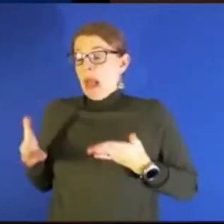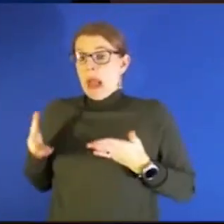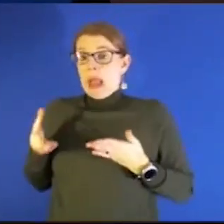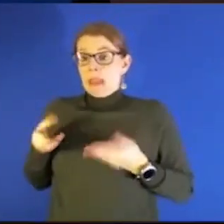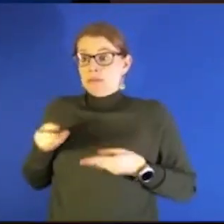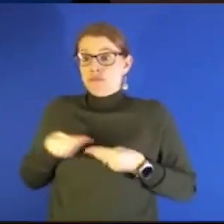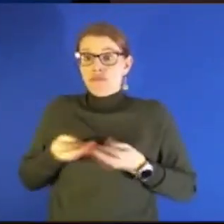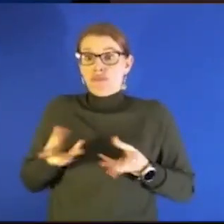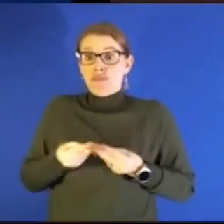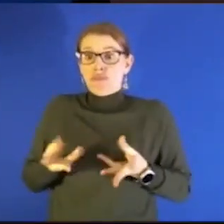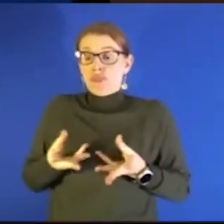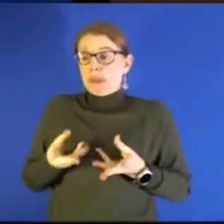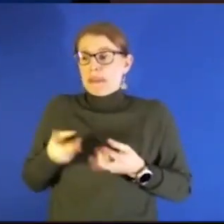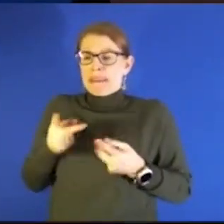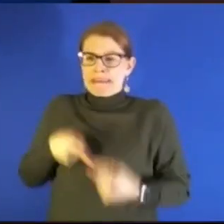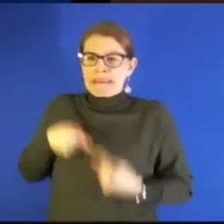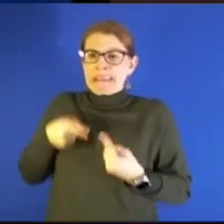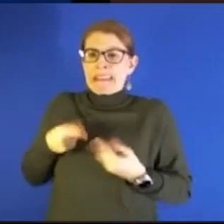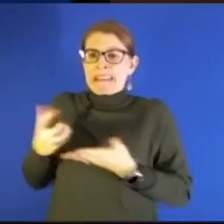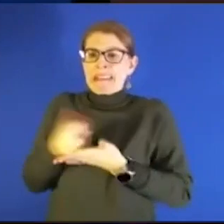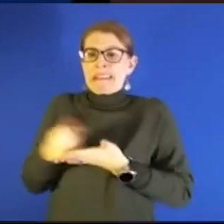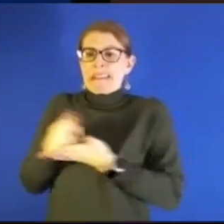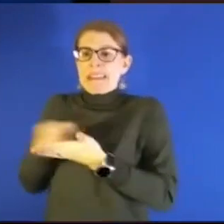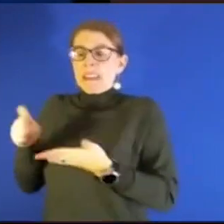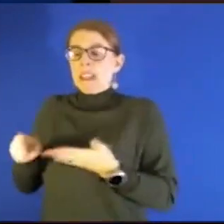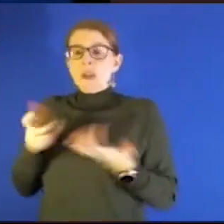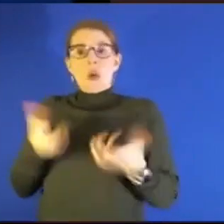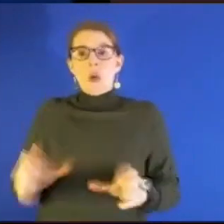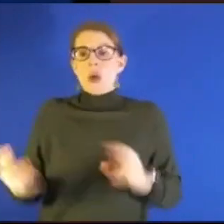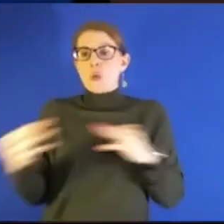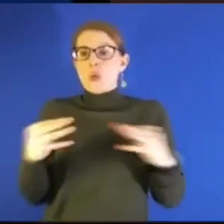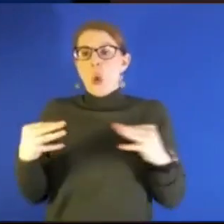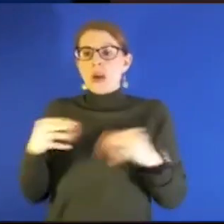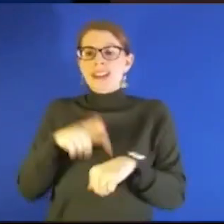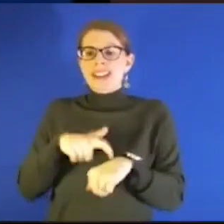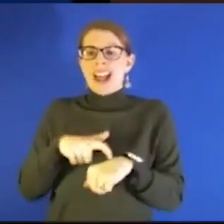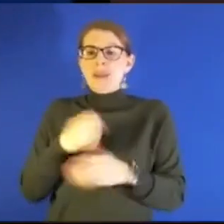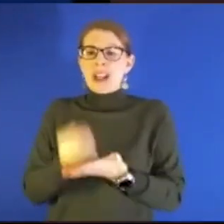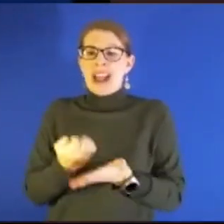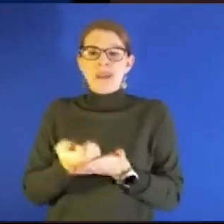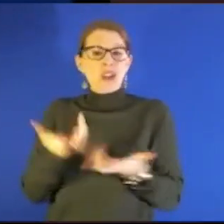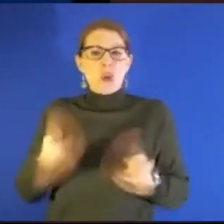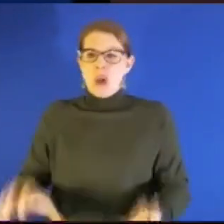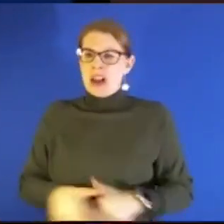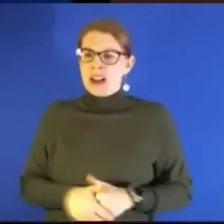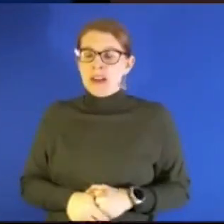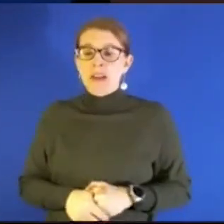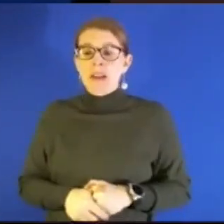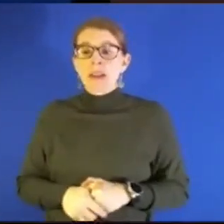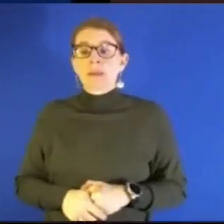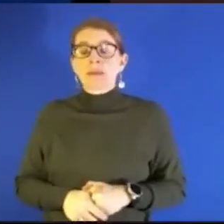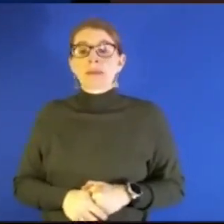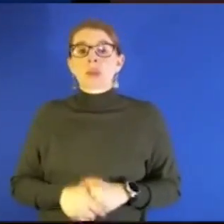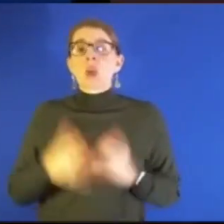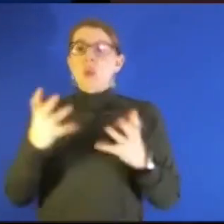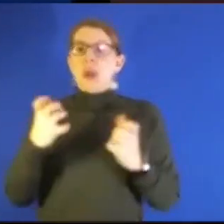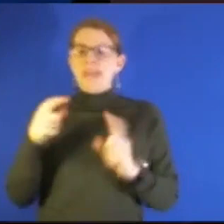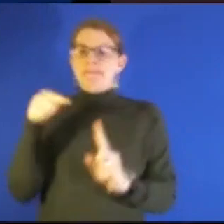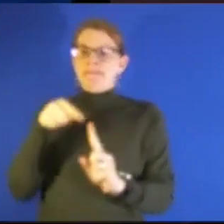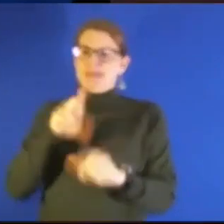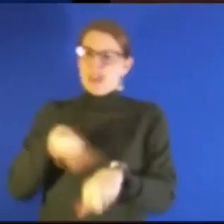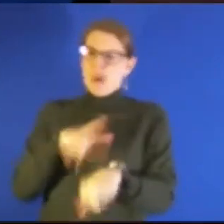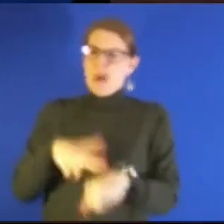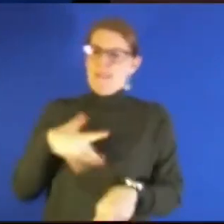need. We don't want to have a wartime economy. What we really want to have is a better sense of being normal. Masking is